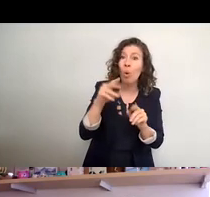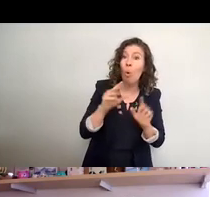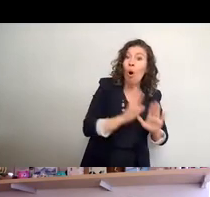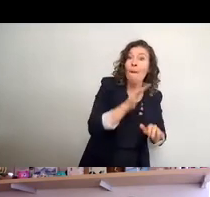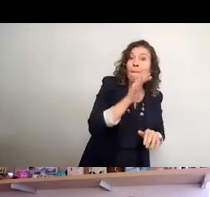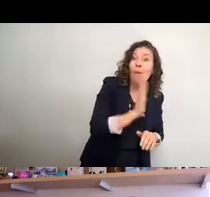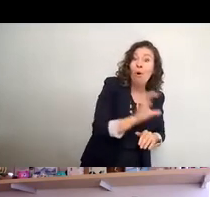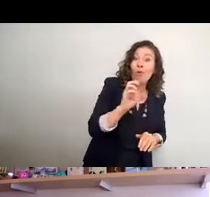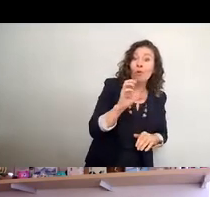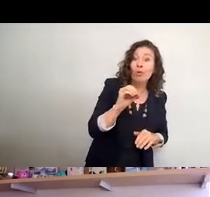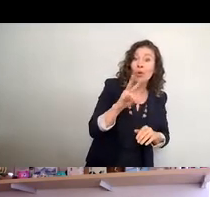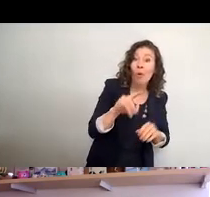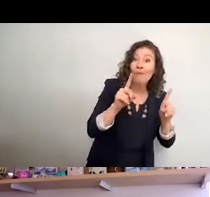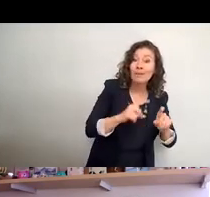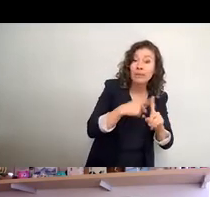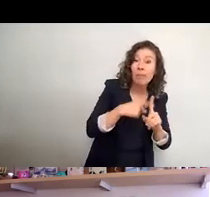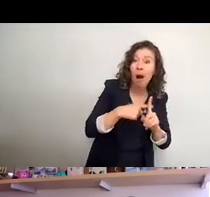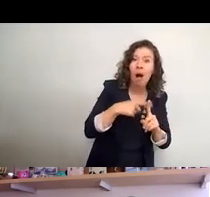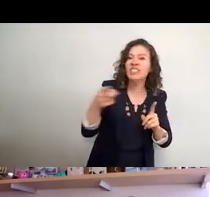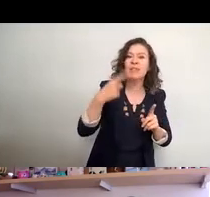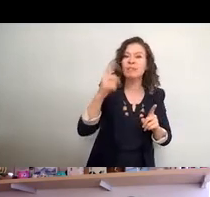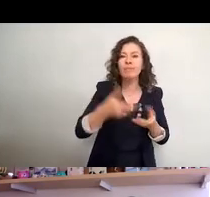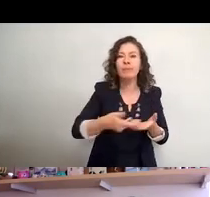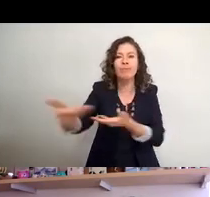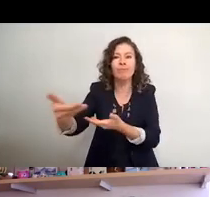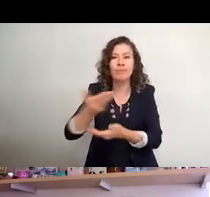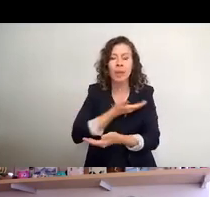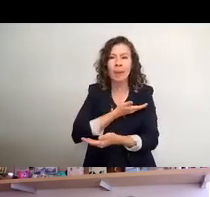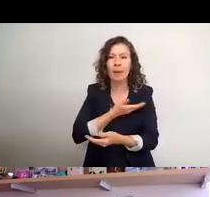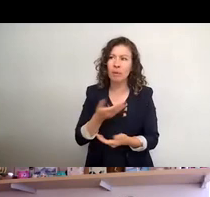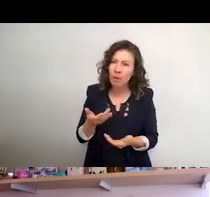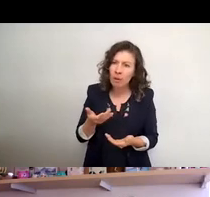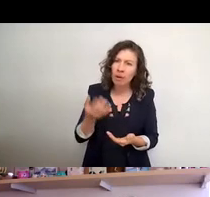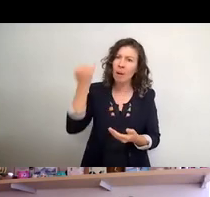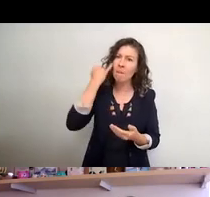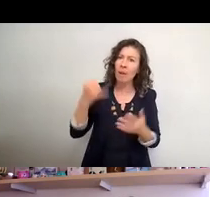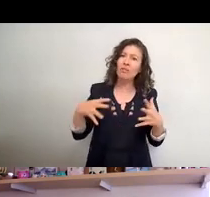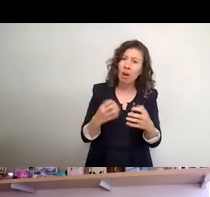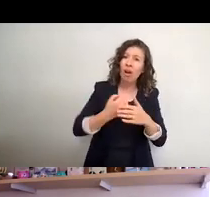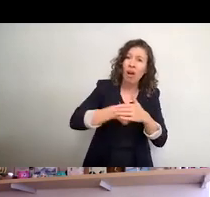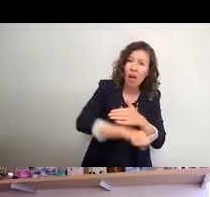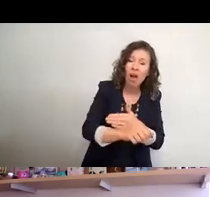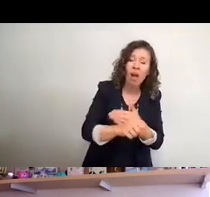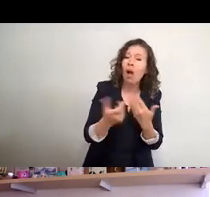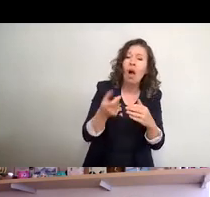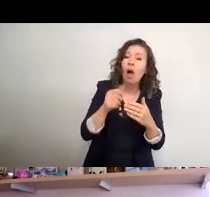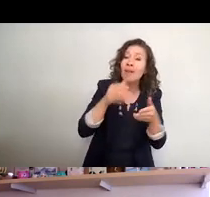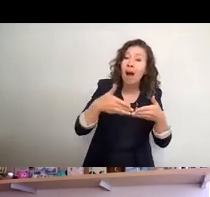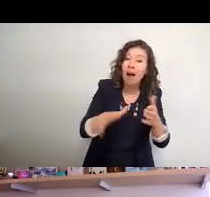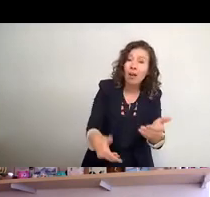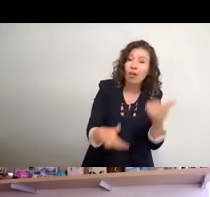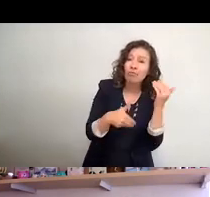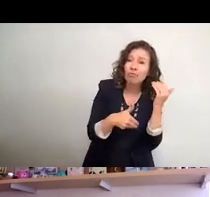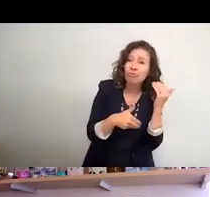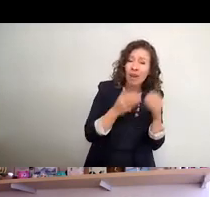back positive, so they had to take the baby away. So, imagine having a baby, not being able to hold that baby after